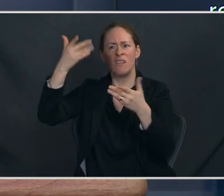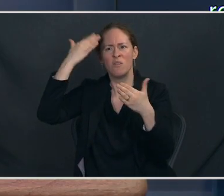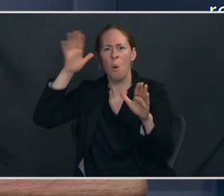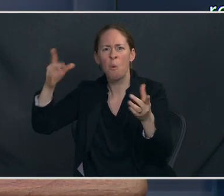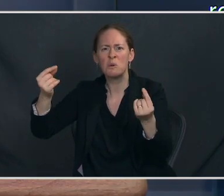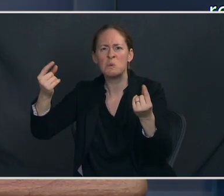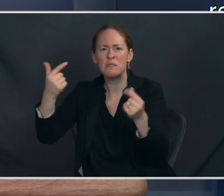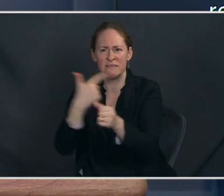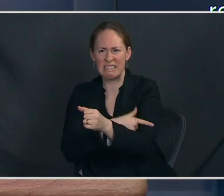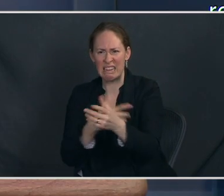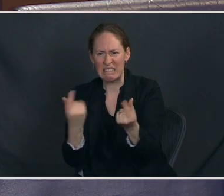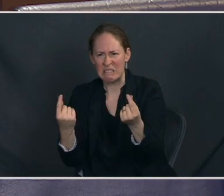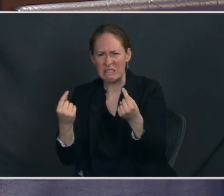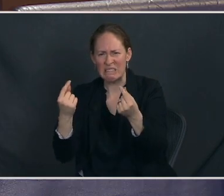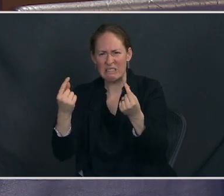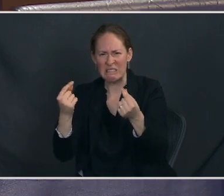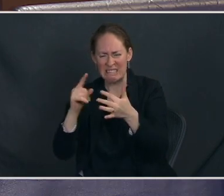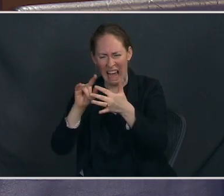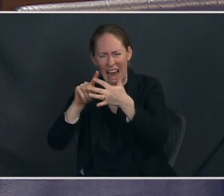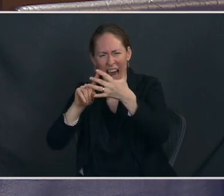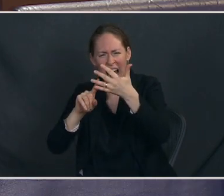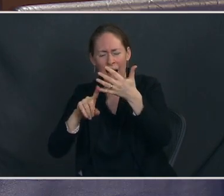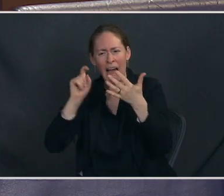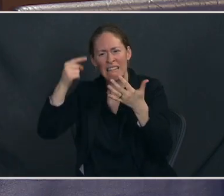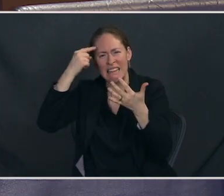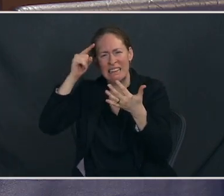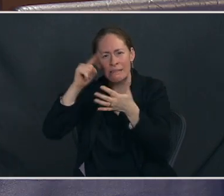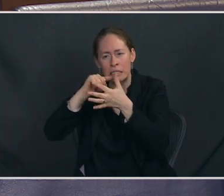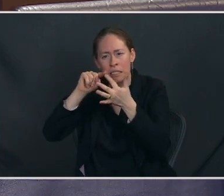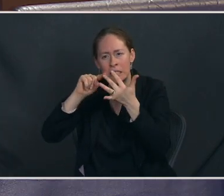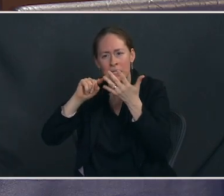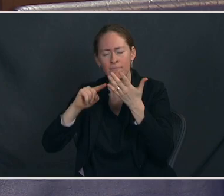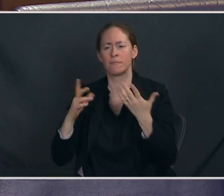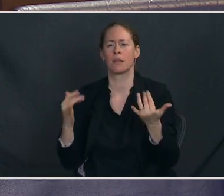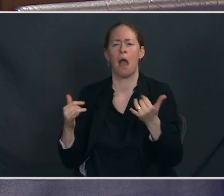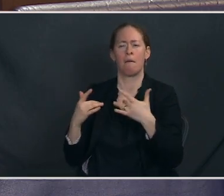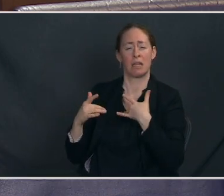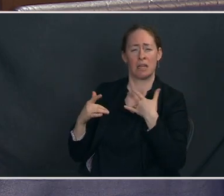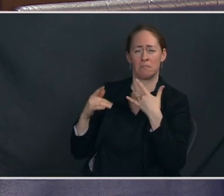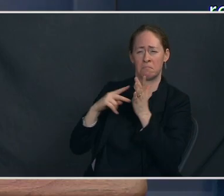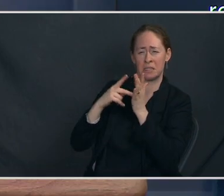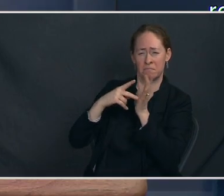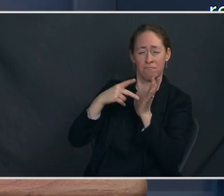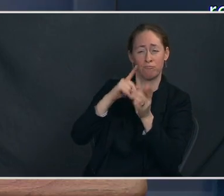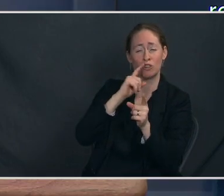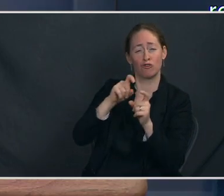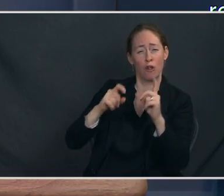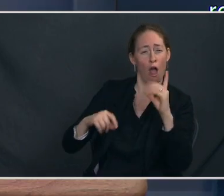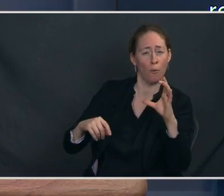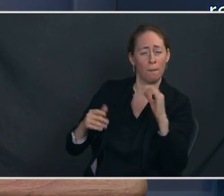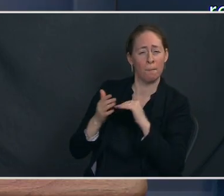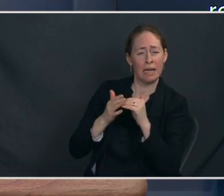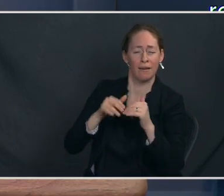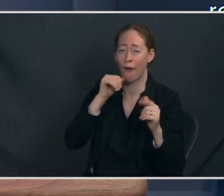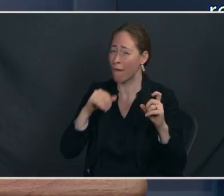people's arms. The 100 million number, though, would be a more accurate number to be cited. That's the number we set based on the